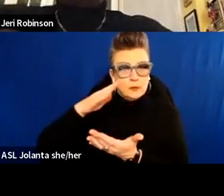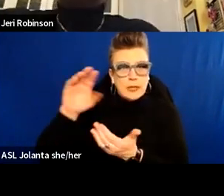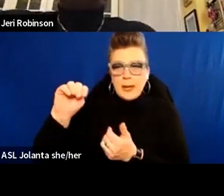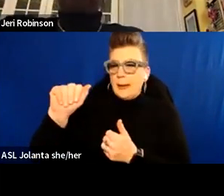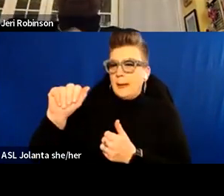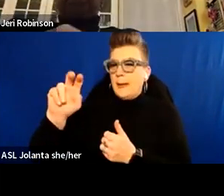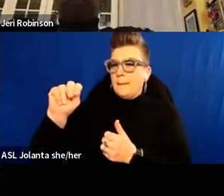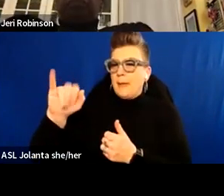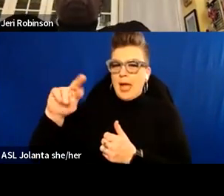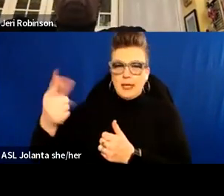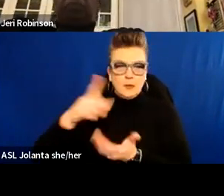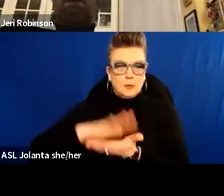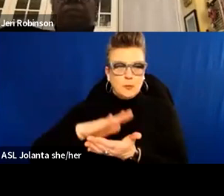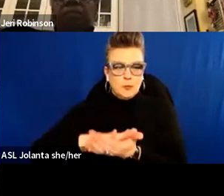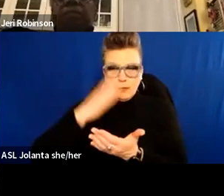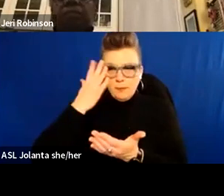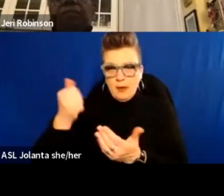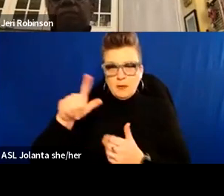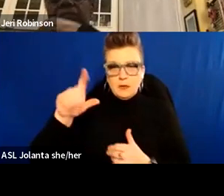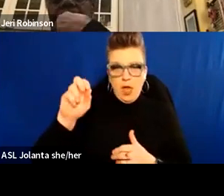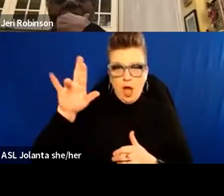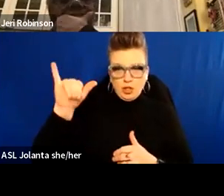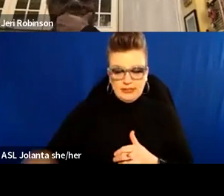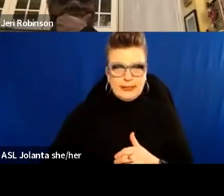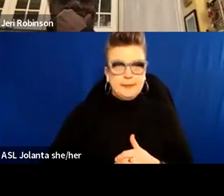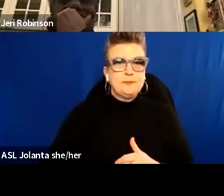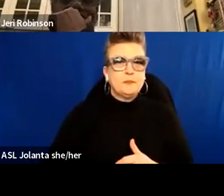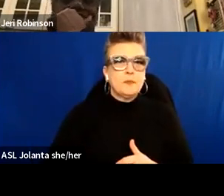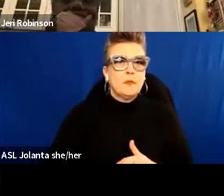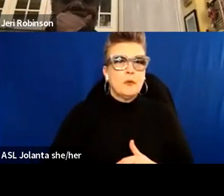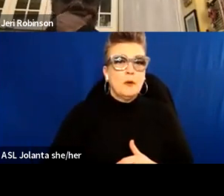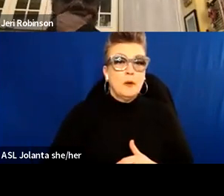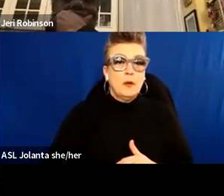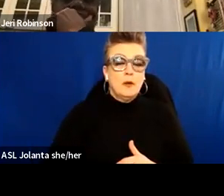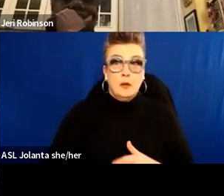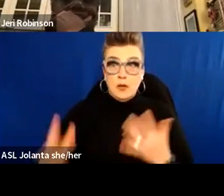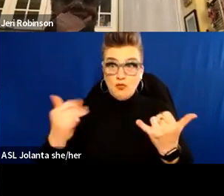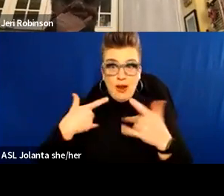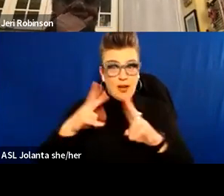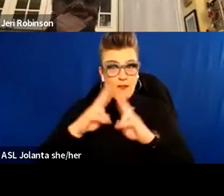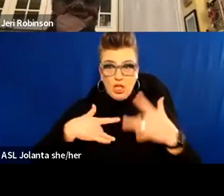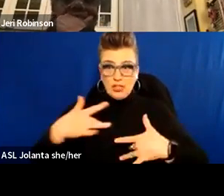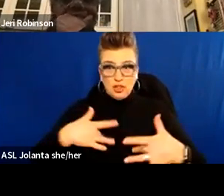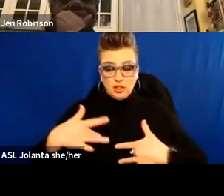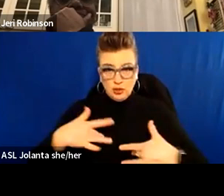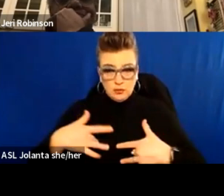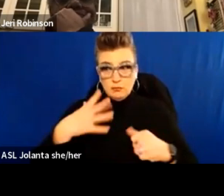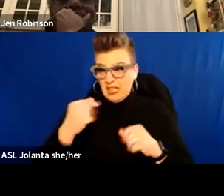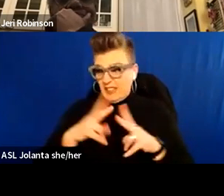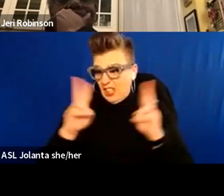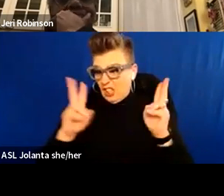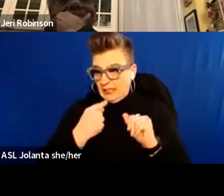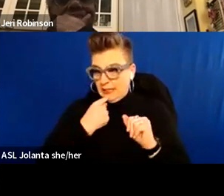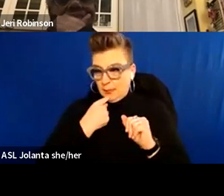because of a lottery and right now i am very concerned and very disappointed that because